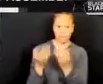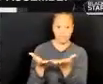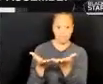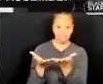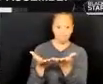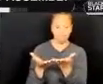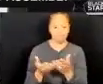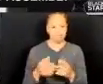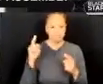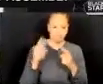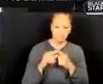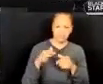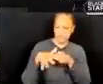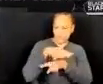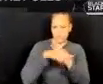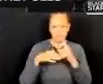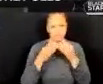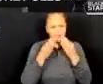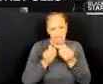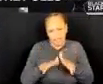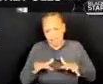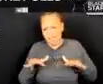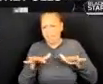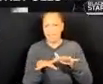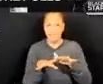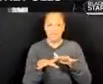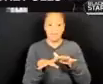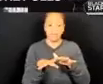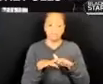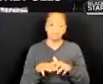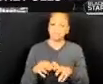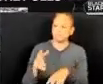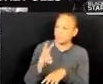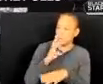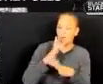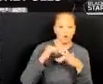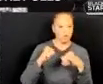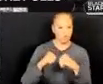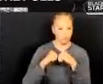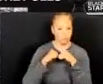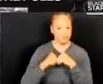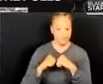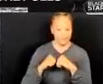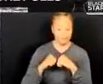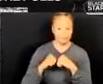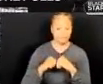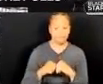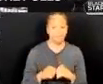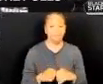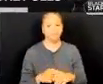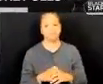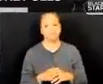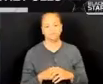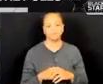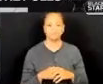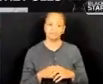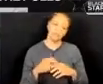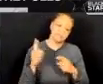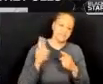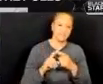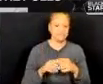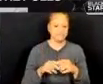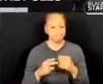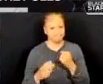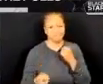and the water are protected, until saving the world and diplomacy and living in